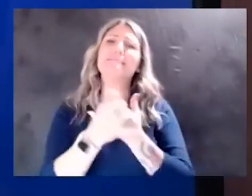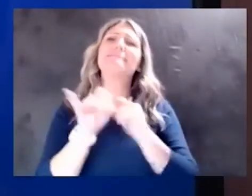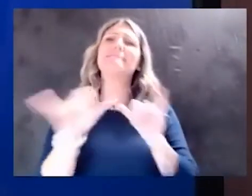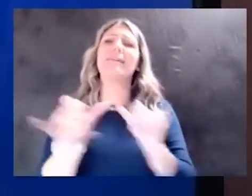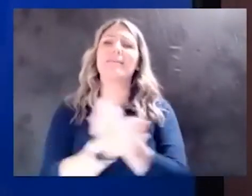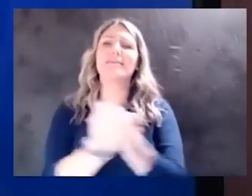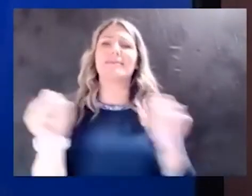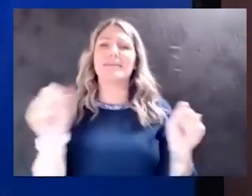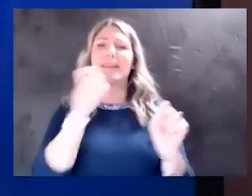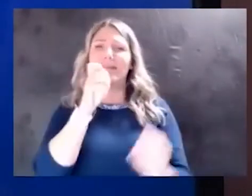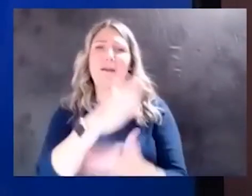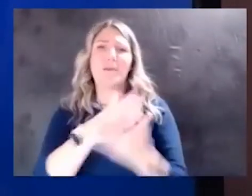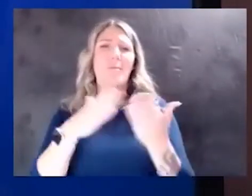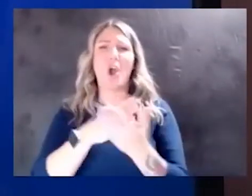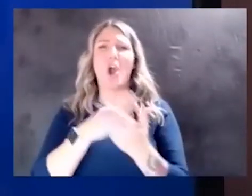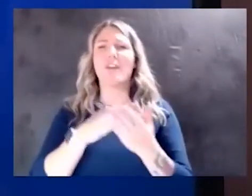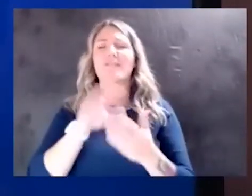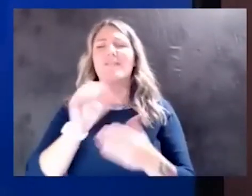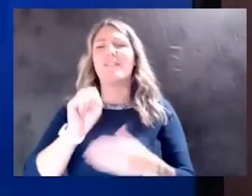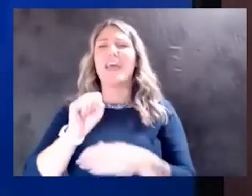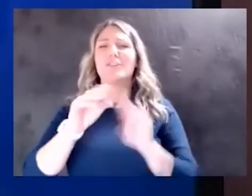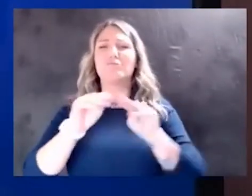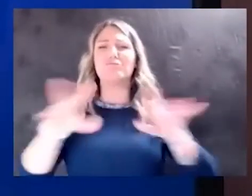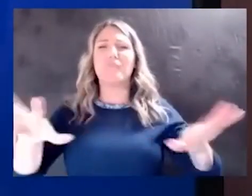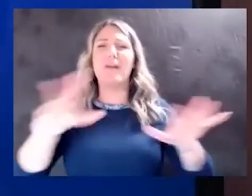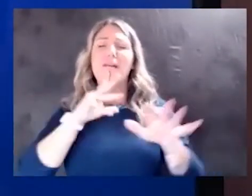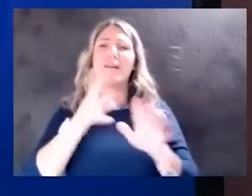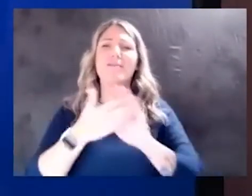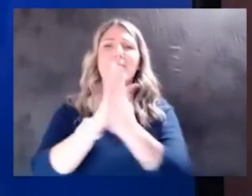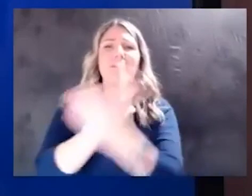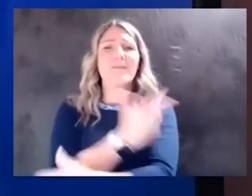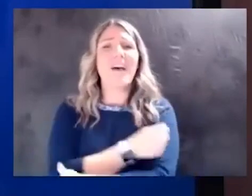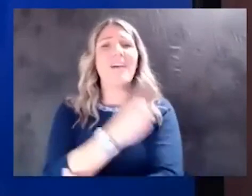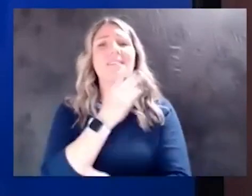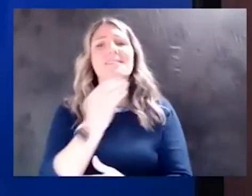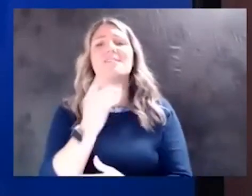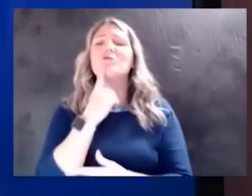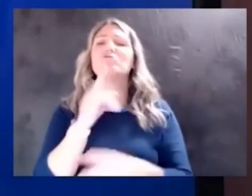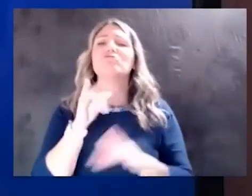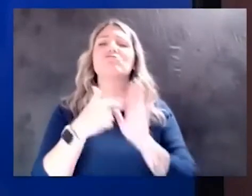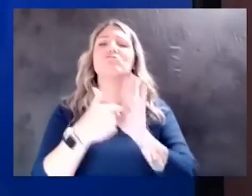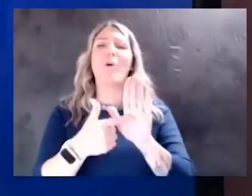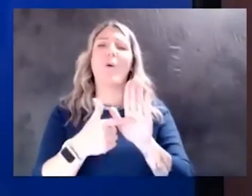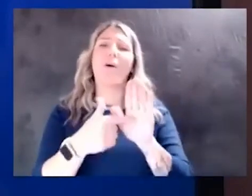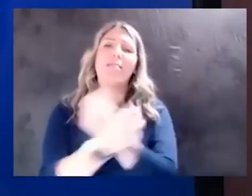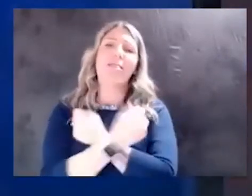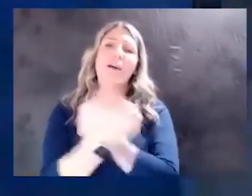shed and spread. Get vaccinated. Show everybody how much you love them. We'll be back. We'll see you tomorrow.